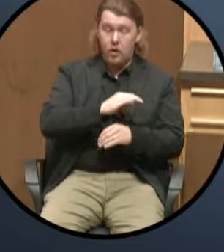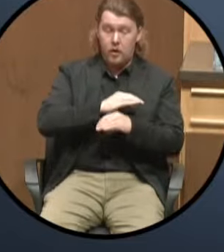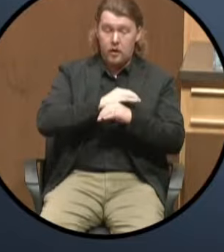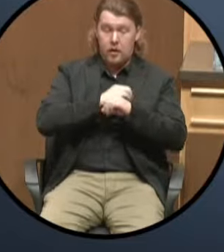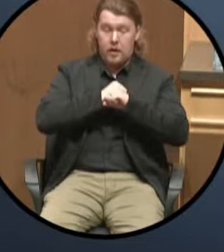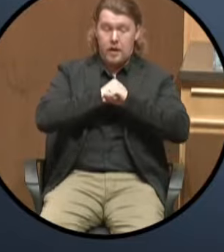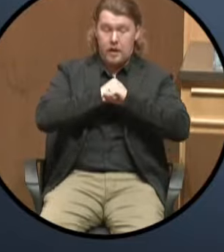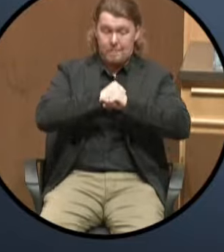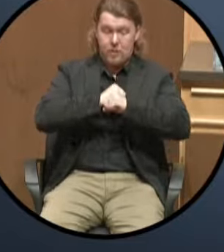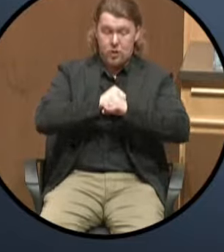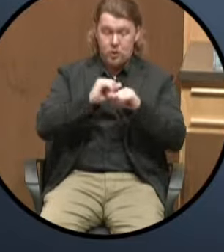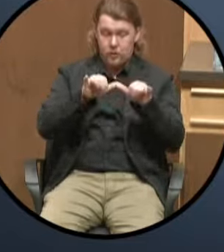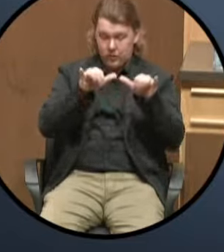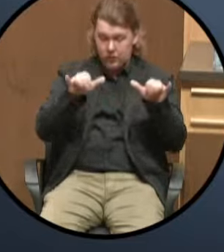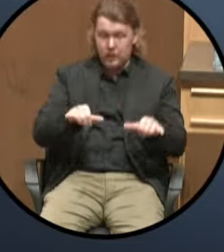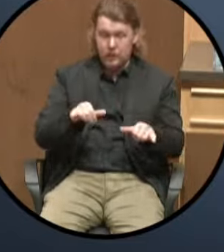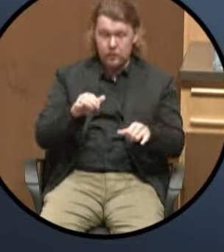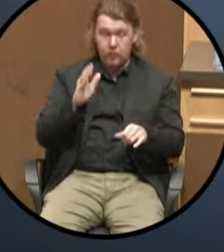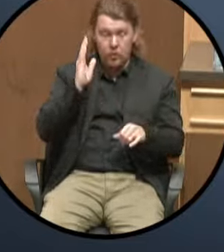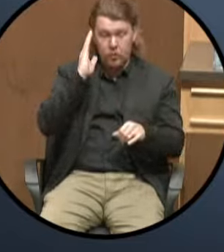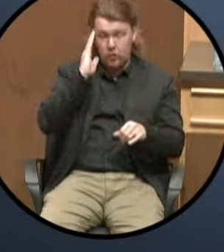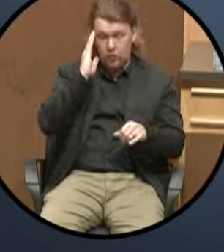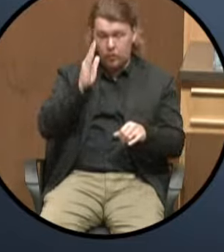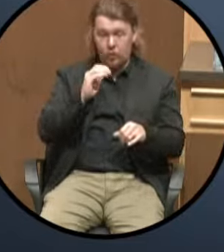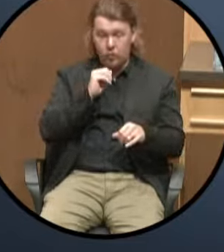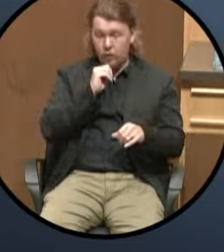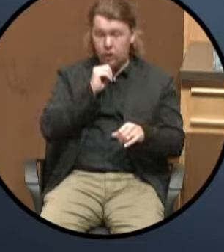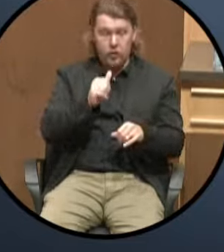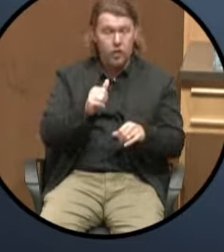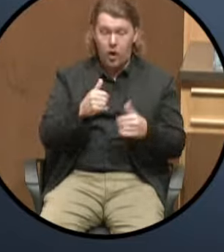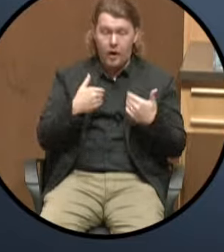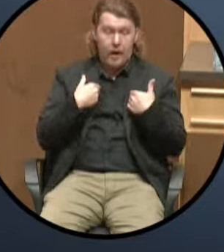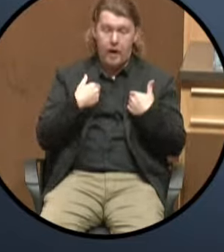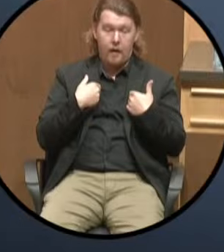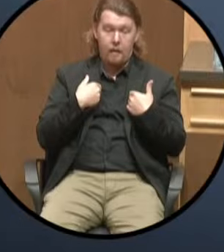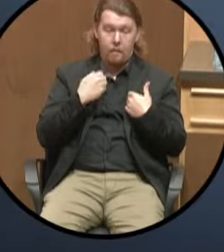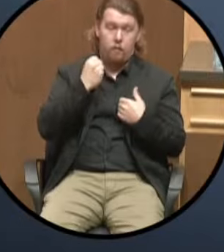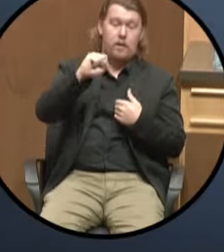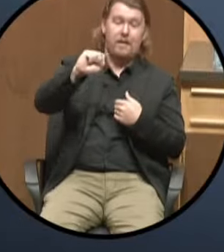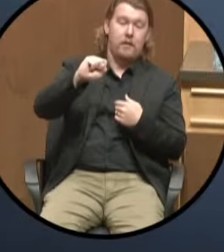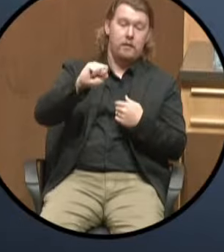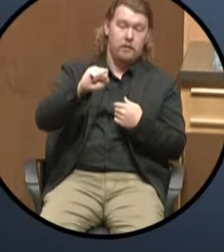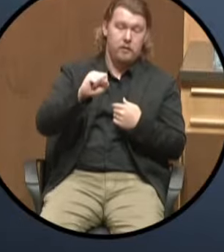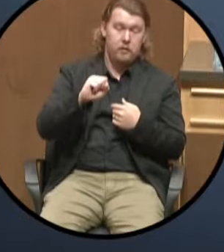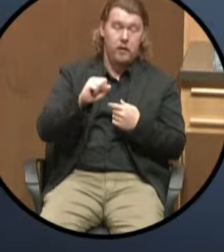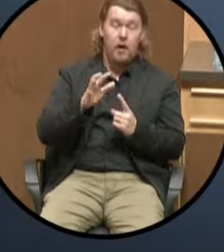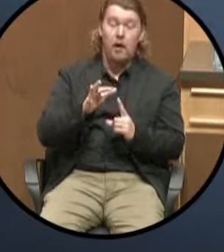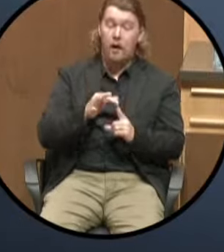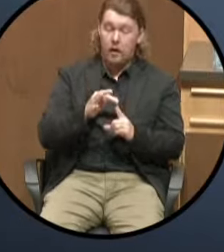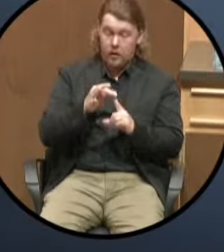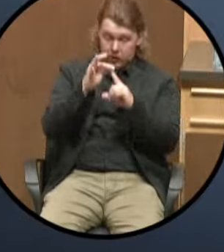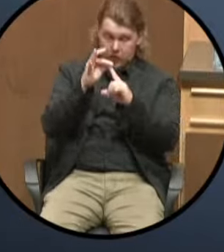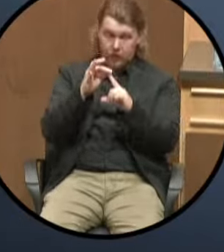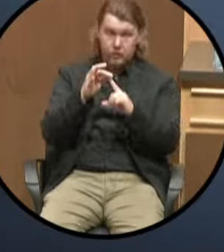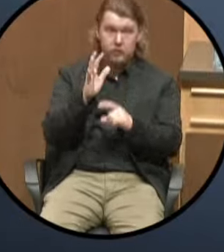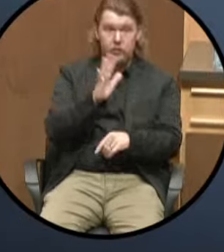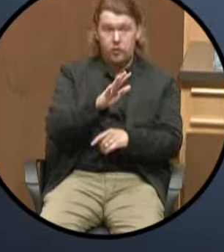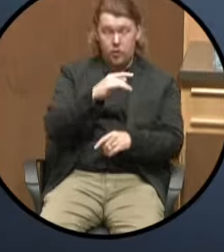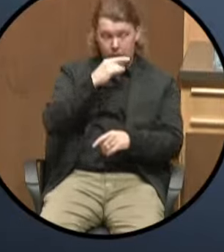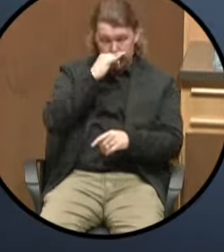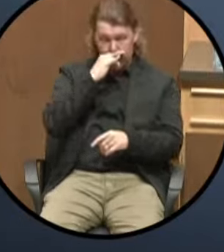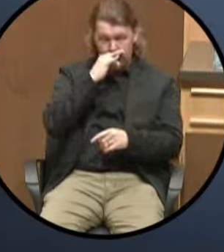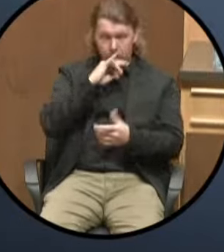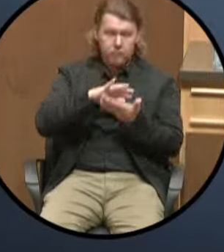system, Zacchaeus, will not have resistance unless your child